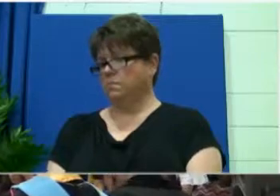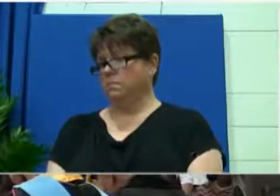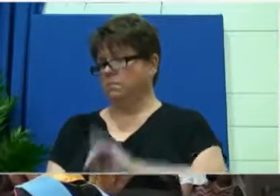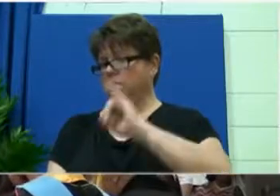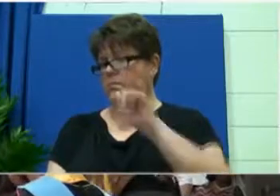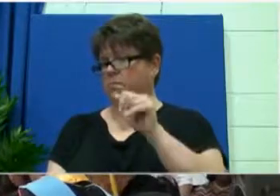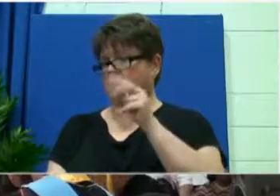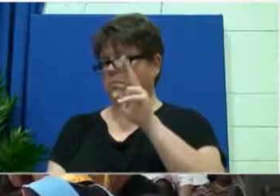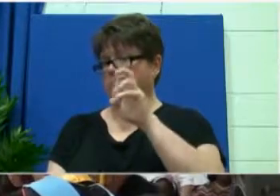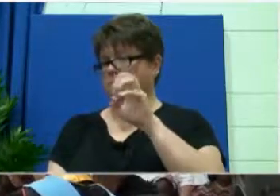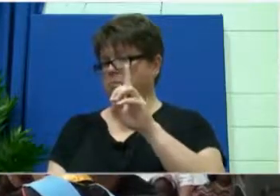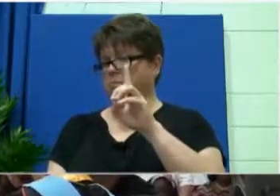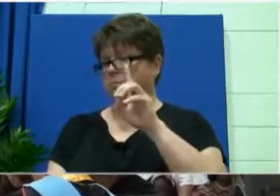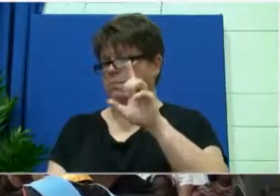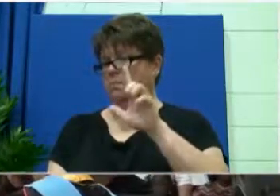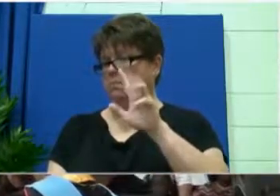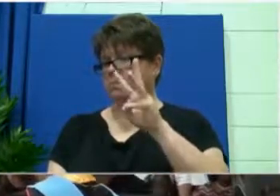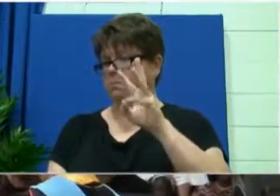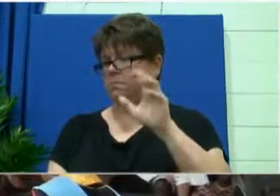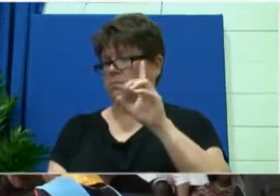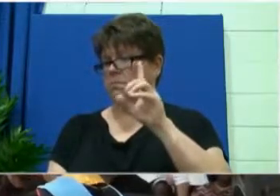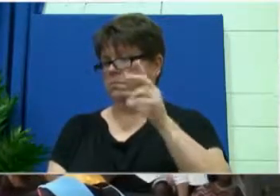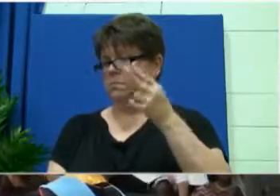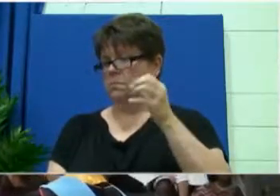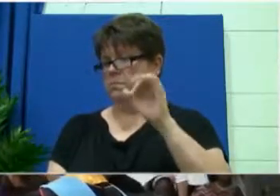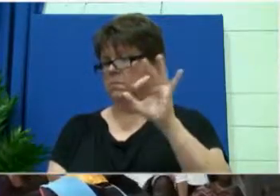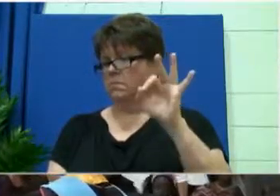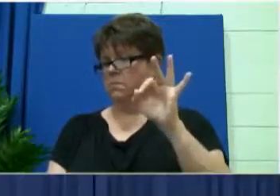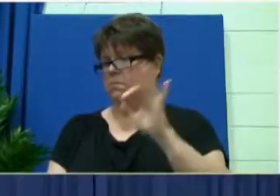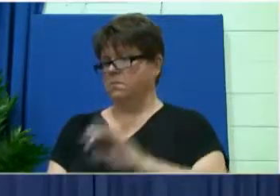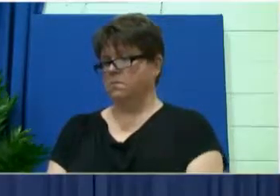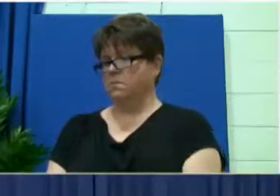Jared Lawrence Waldorf, Associate in Arts.